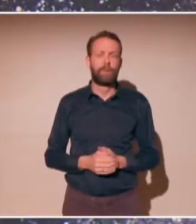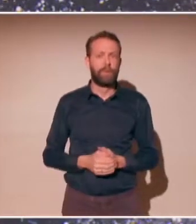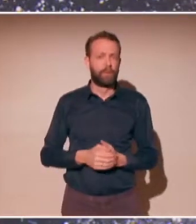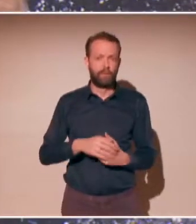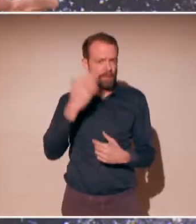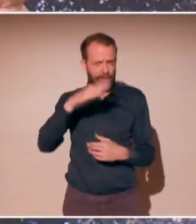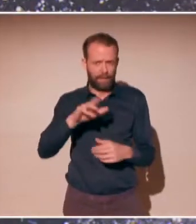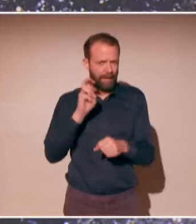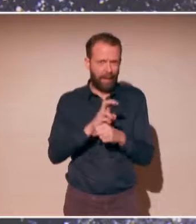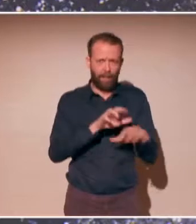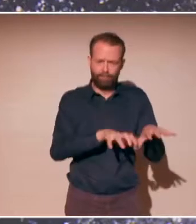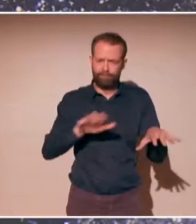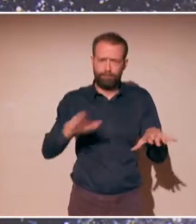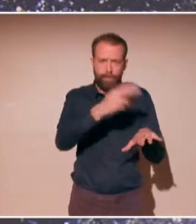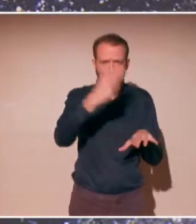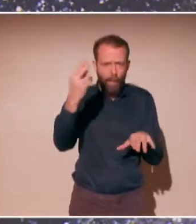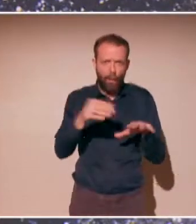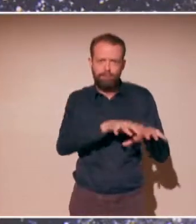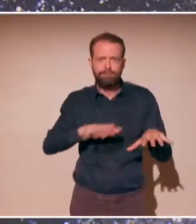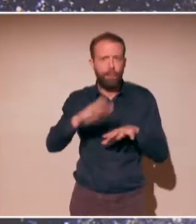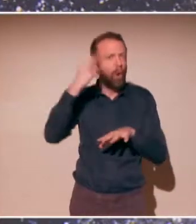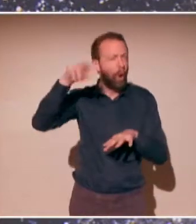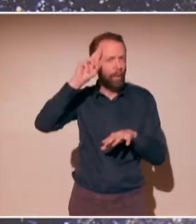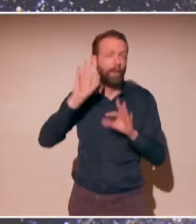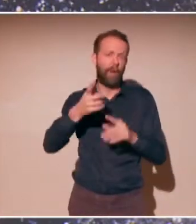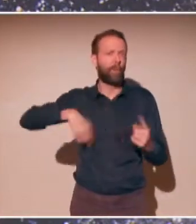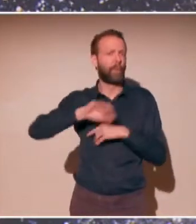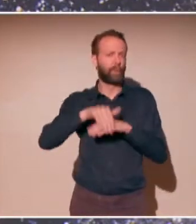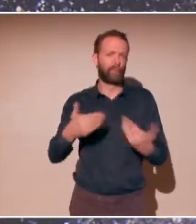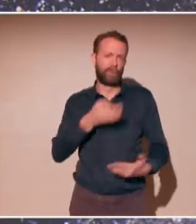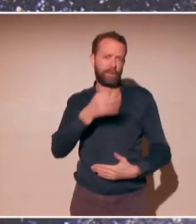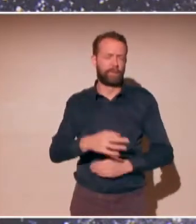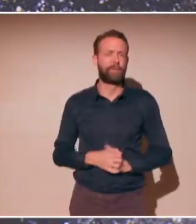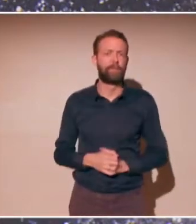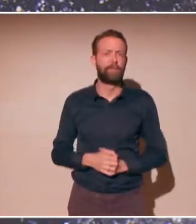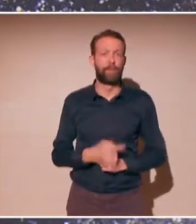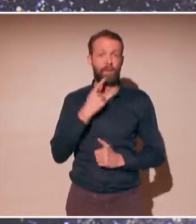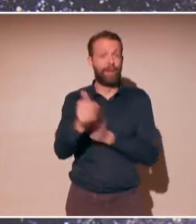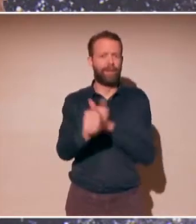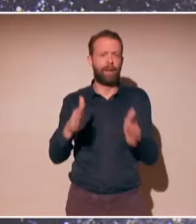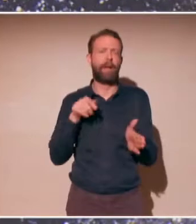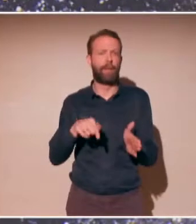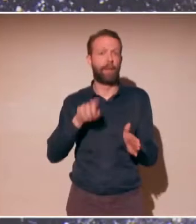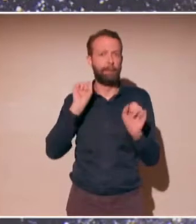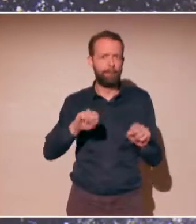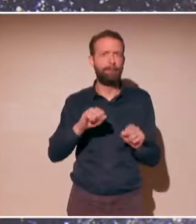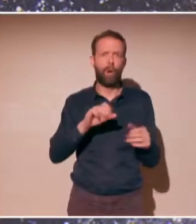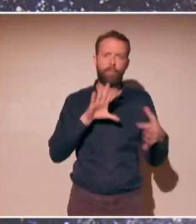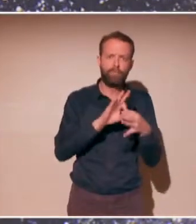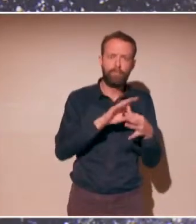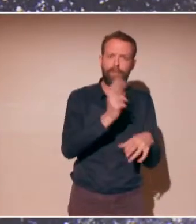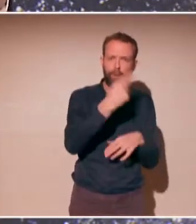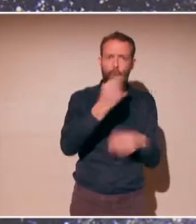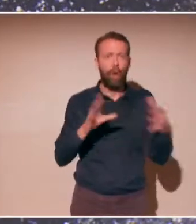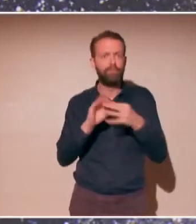however, remain national or European as far as we're concerned. And therefore, that framework should also be